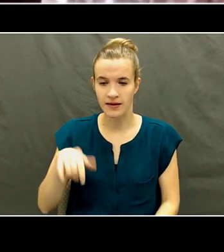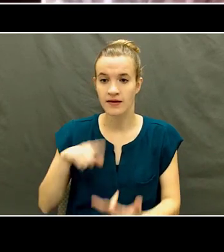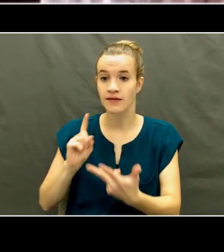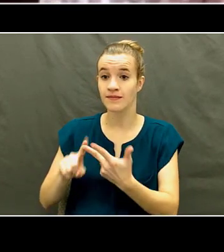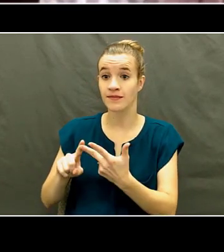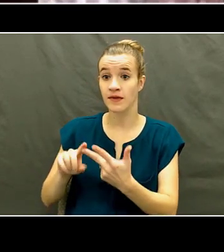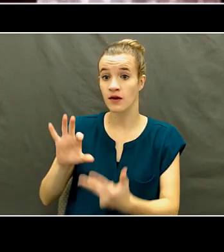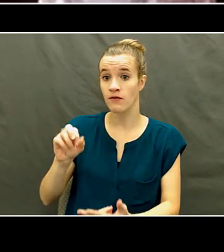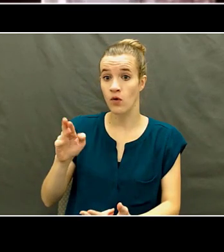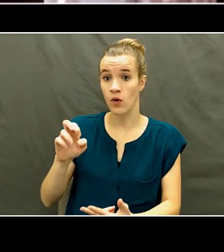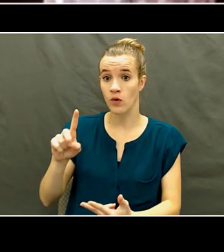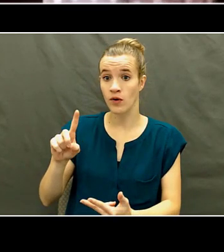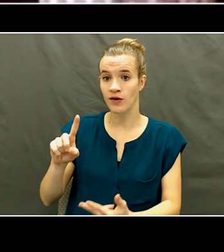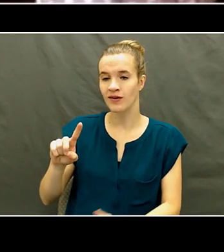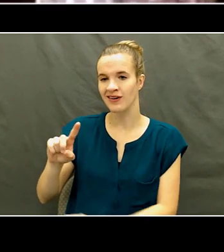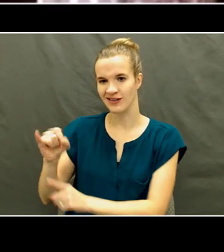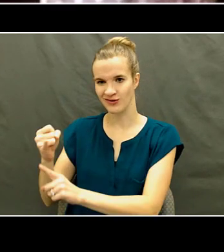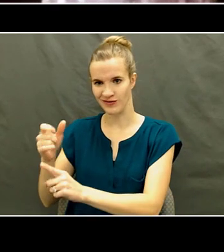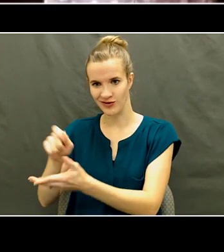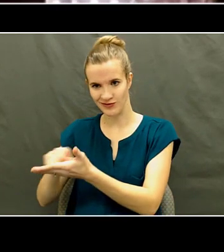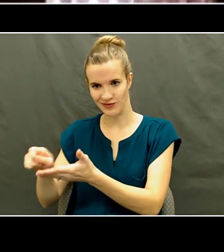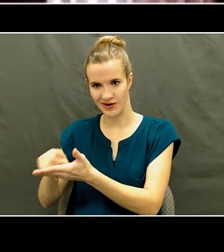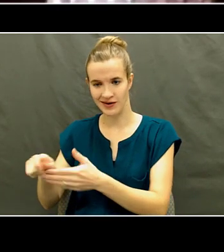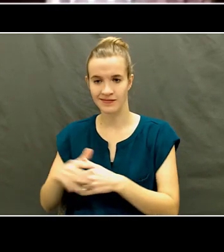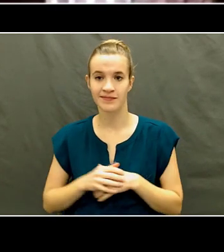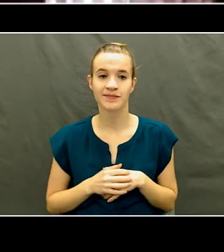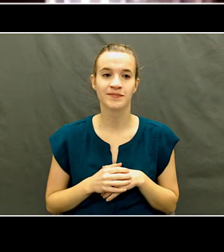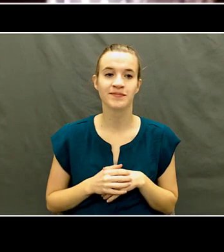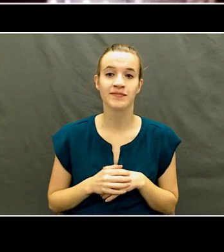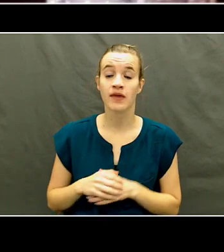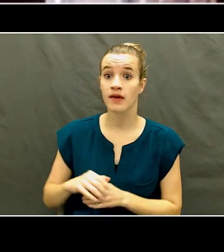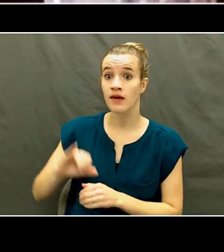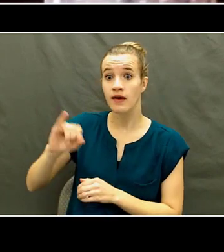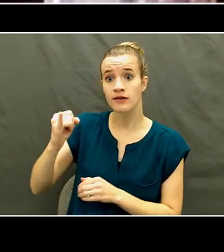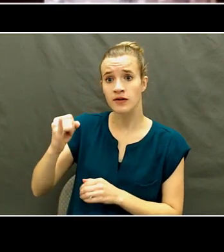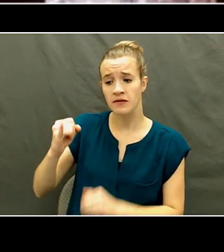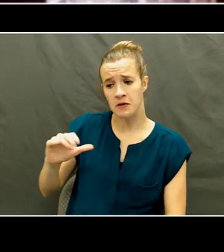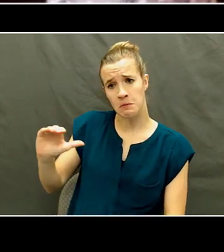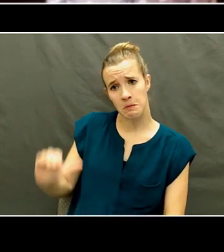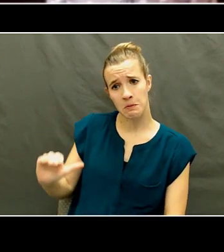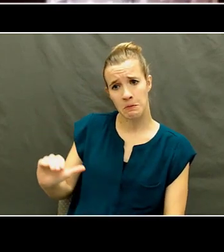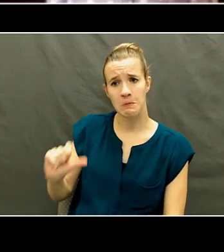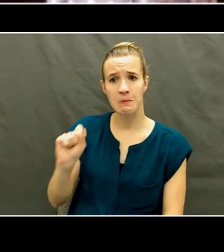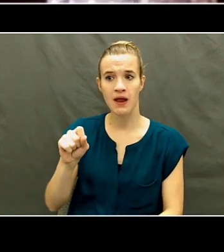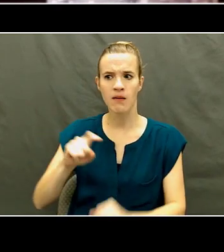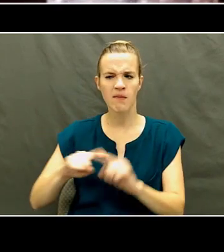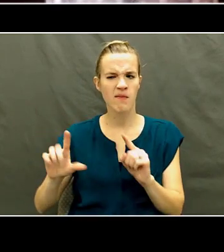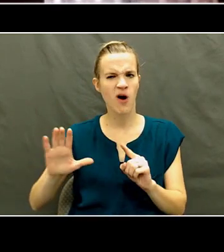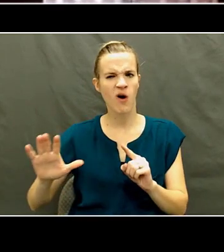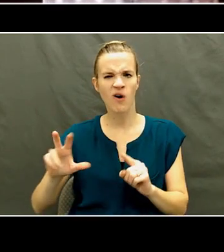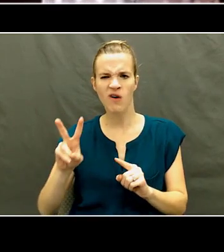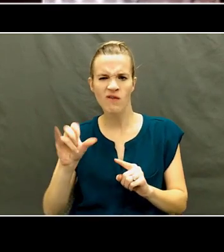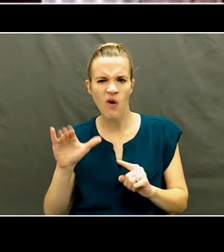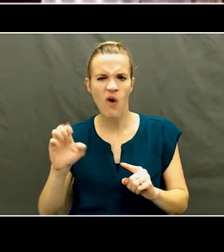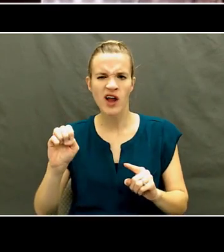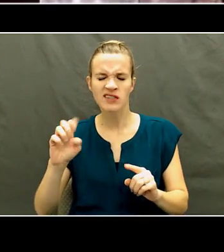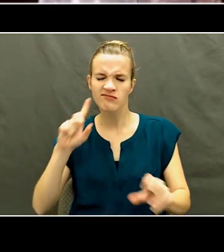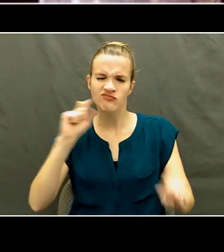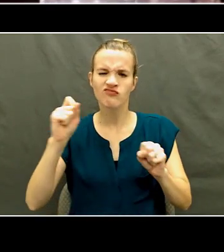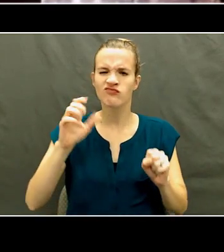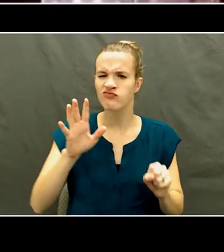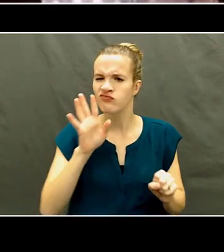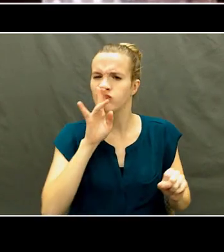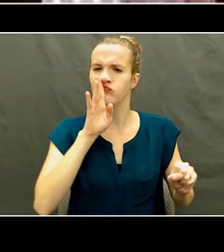Keelan-Chaffin. Jennifer Keelan may be small, but her voice is mighty. Yee-haw!